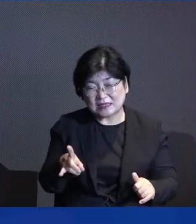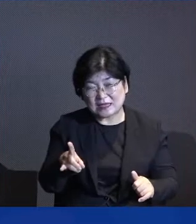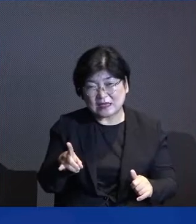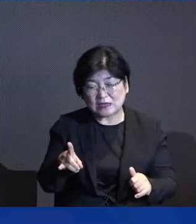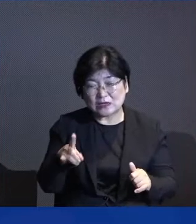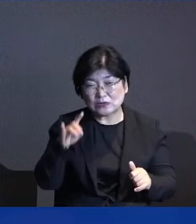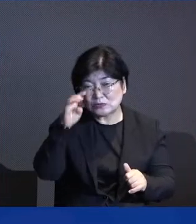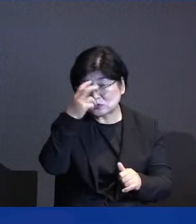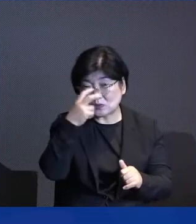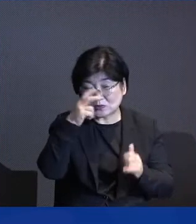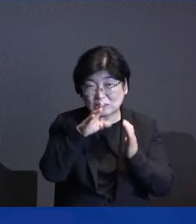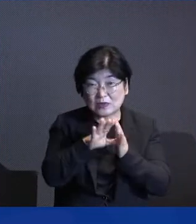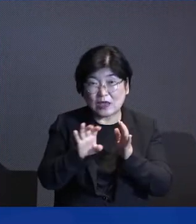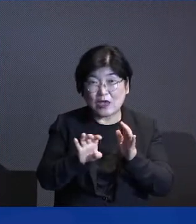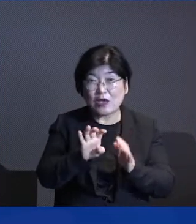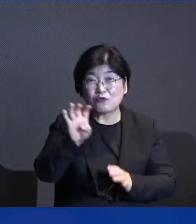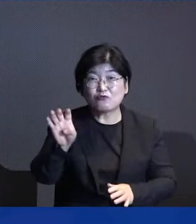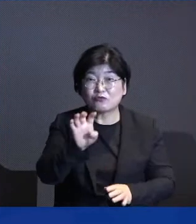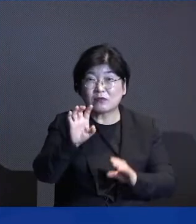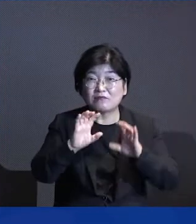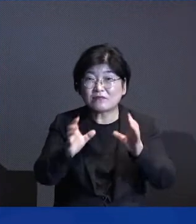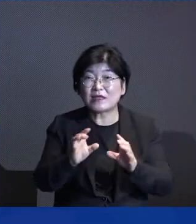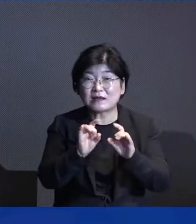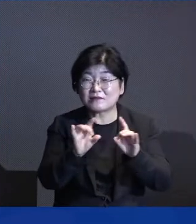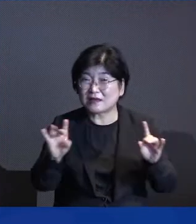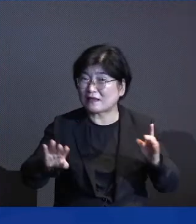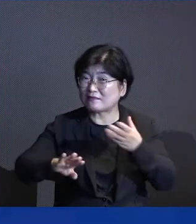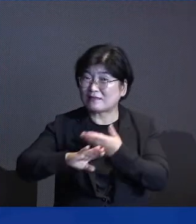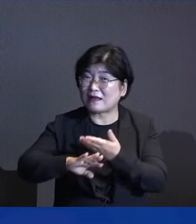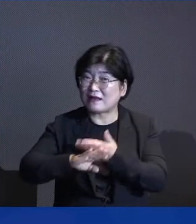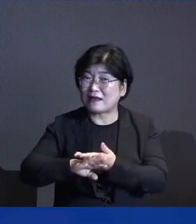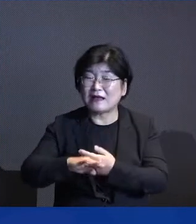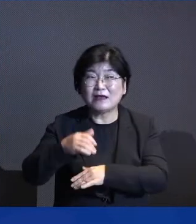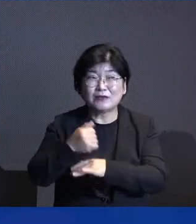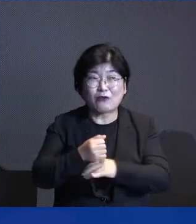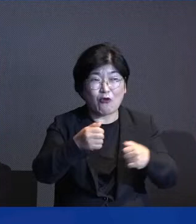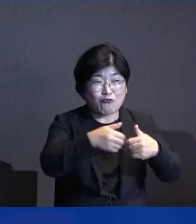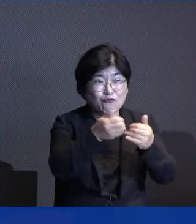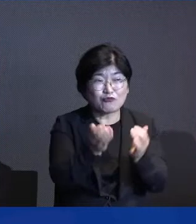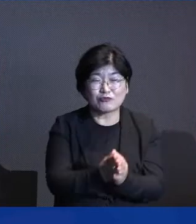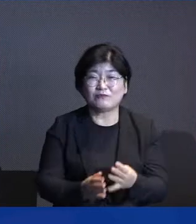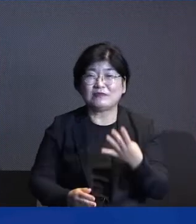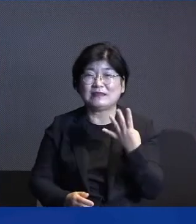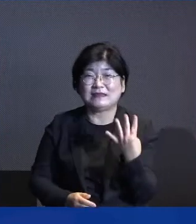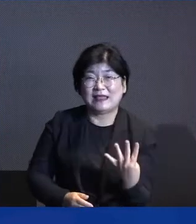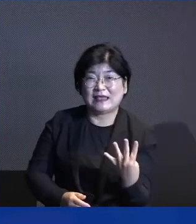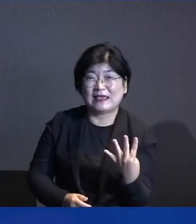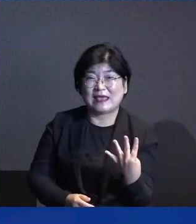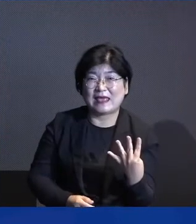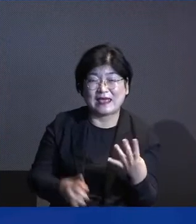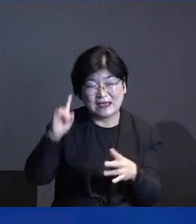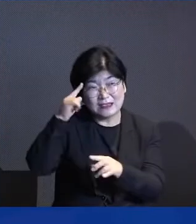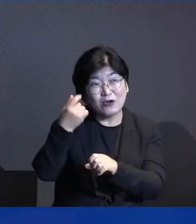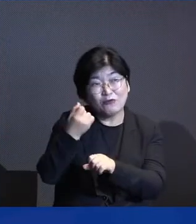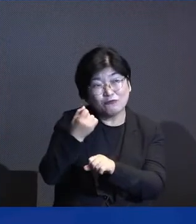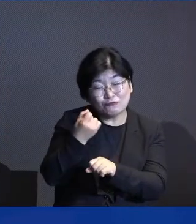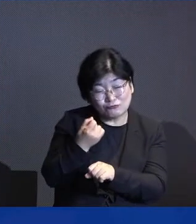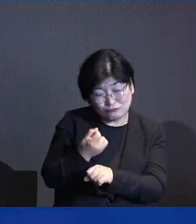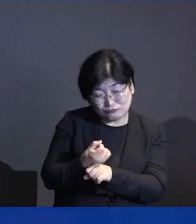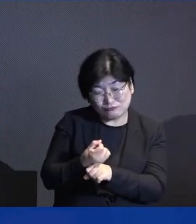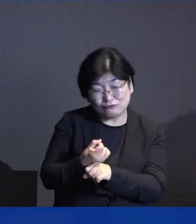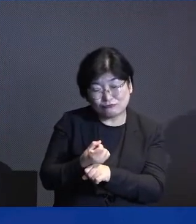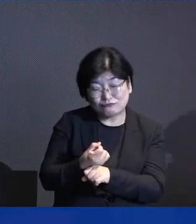that I categorized into 4 different groups. And one of the key findings is that older adults from